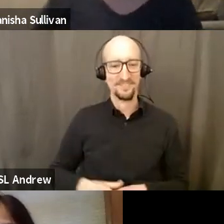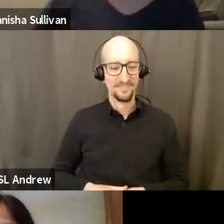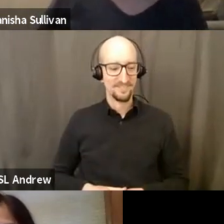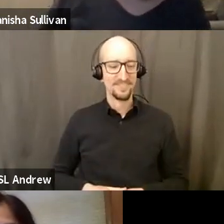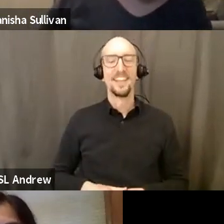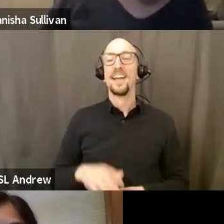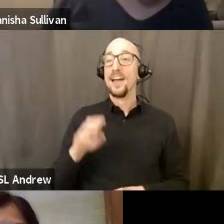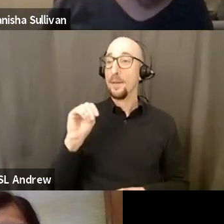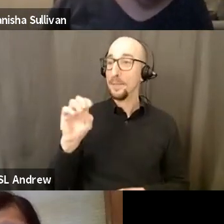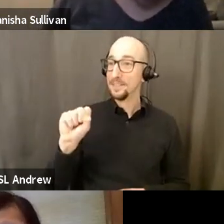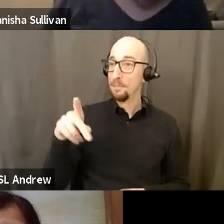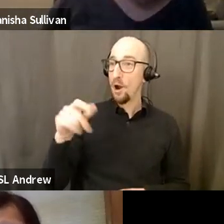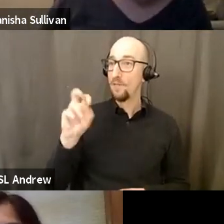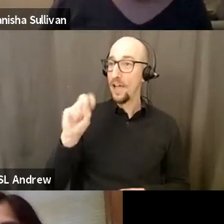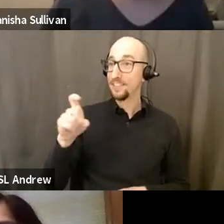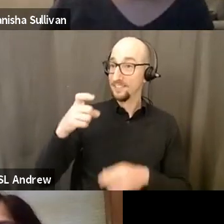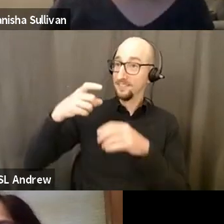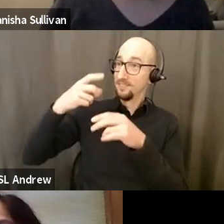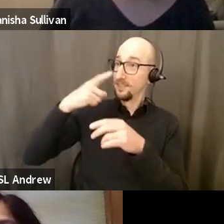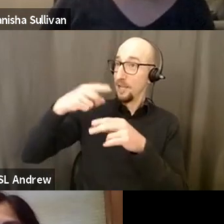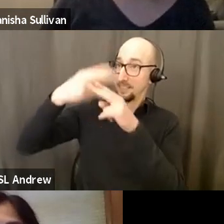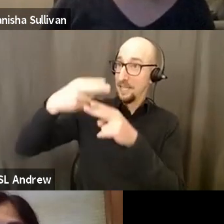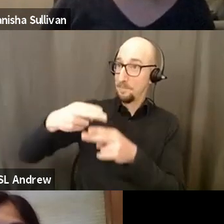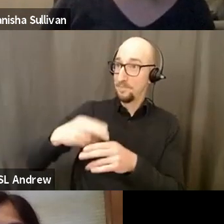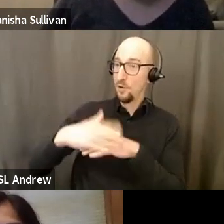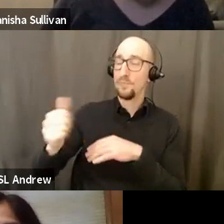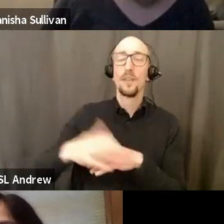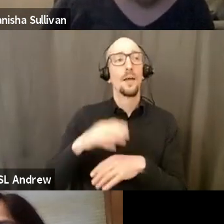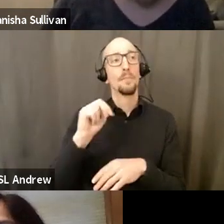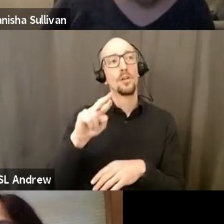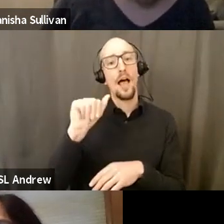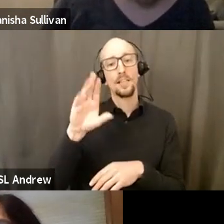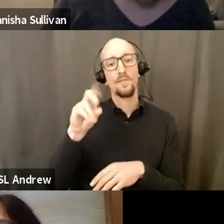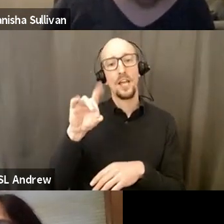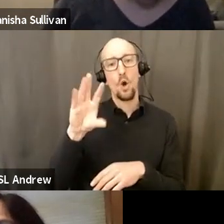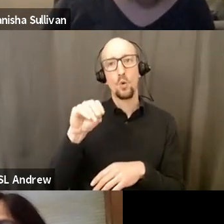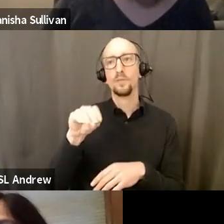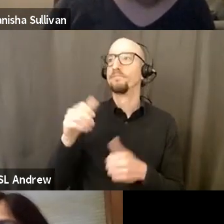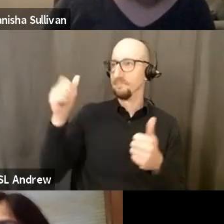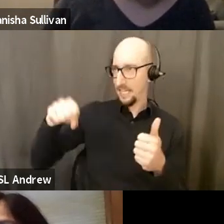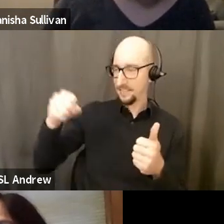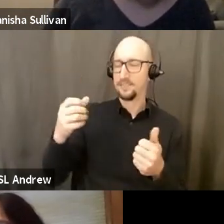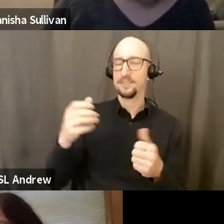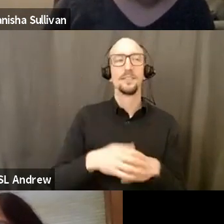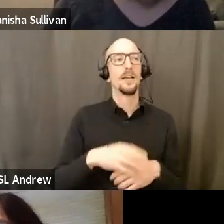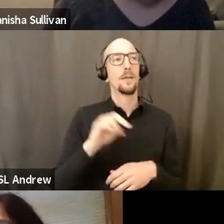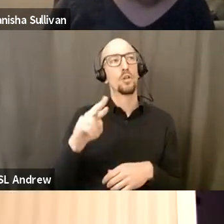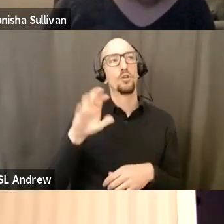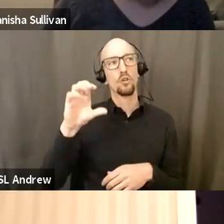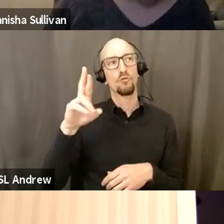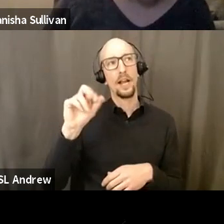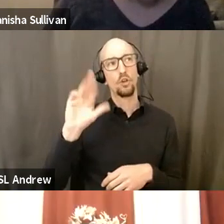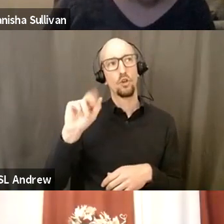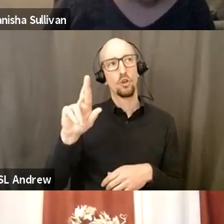Ms. Parvex, will you please call the roll? Yes. Mr. Acevedo, Aye. Mr. Kreger,